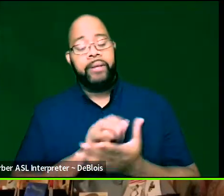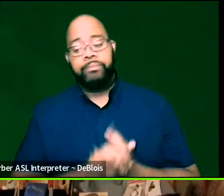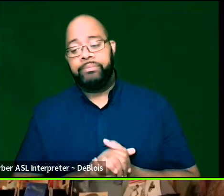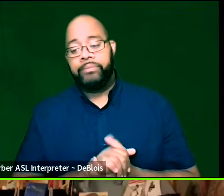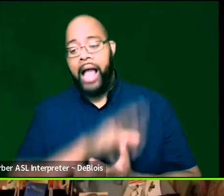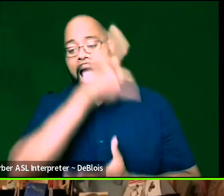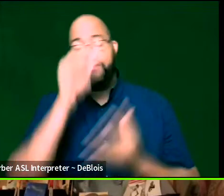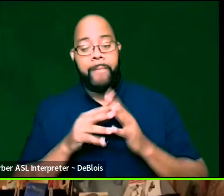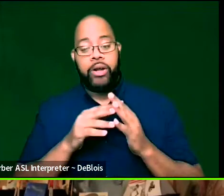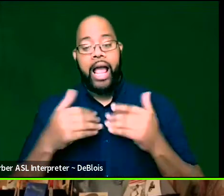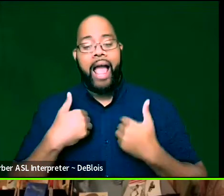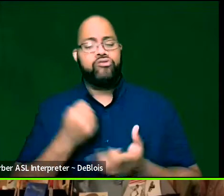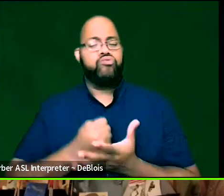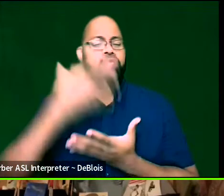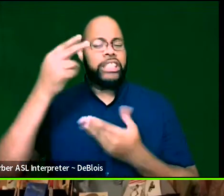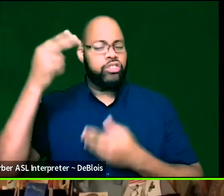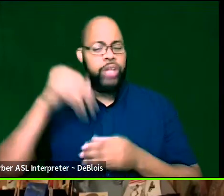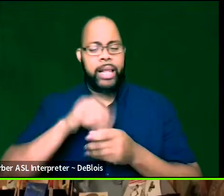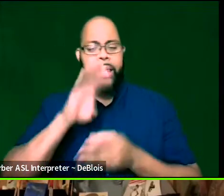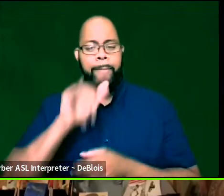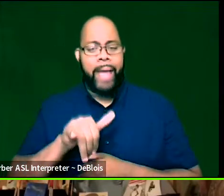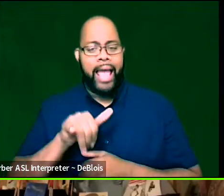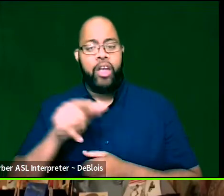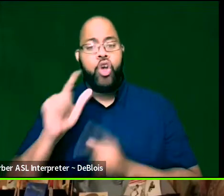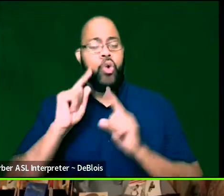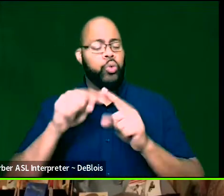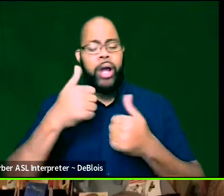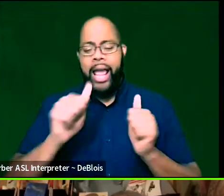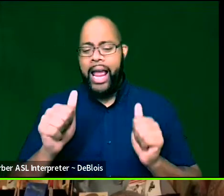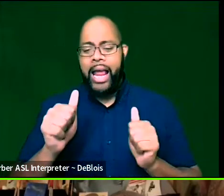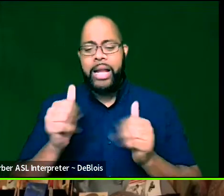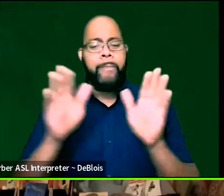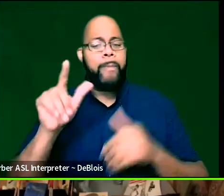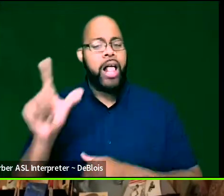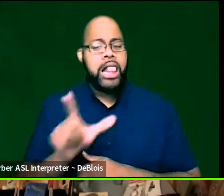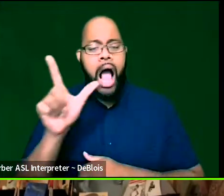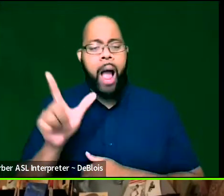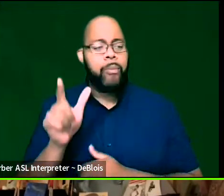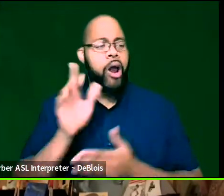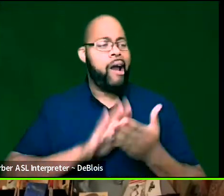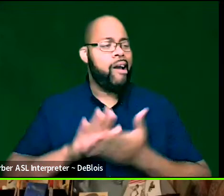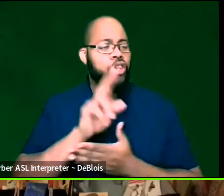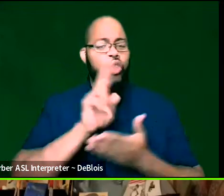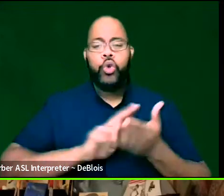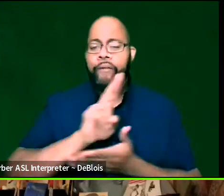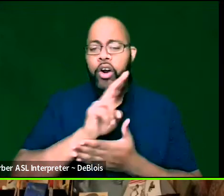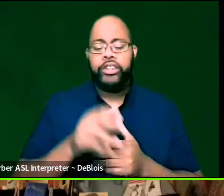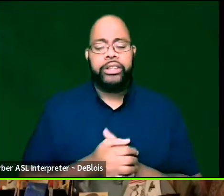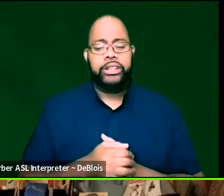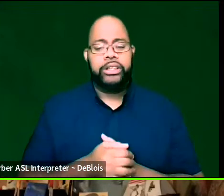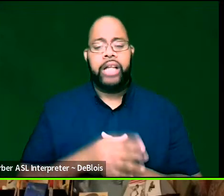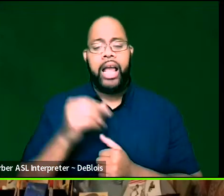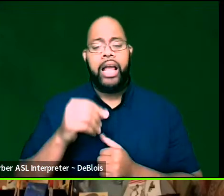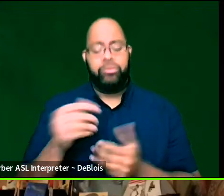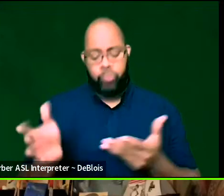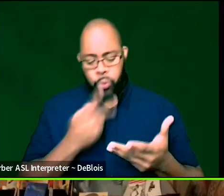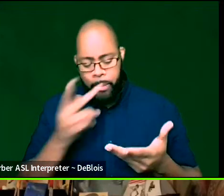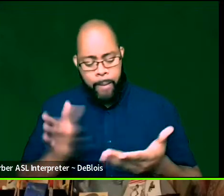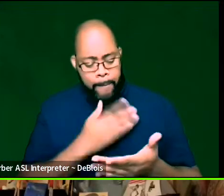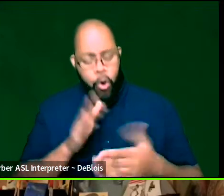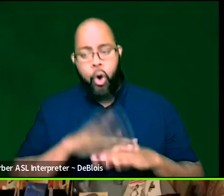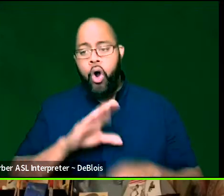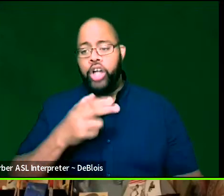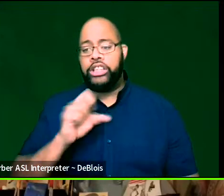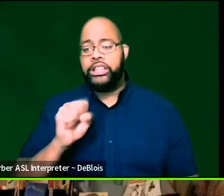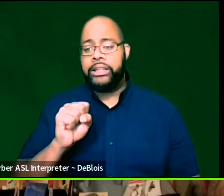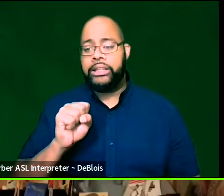African Americans have a rich history in the Bay. If you go to any public library, college, or university and flip through books on the